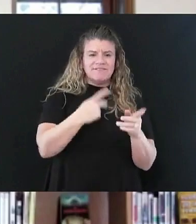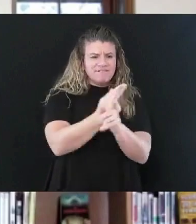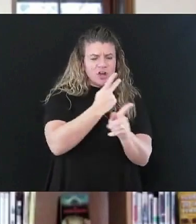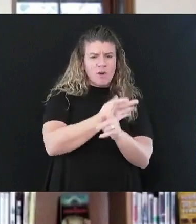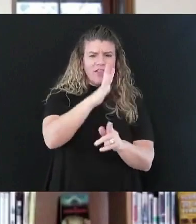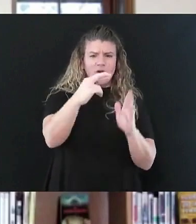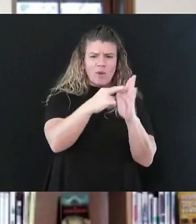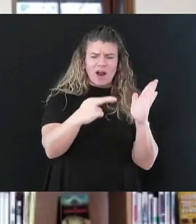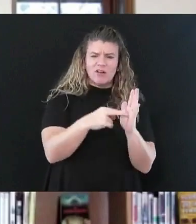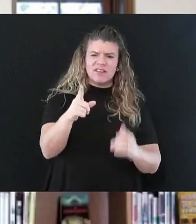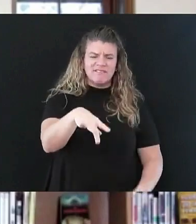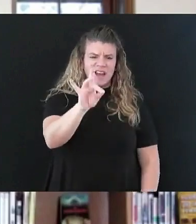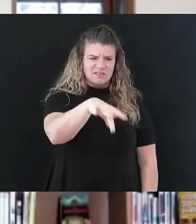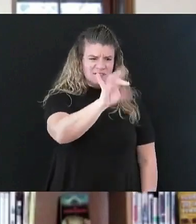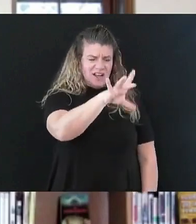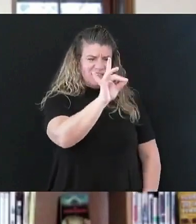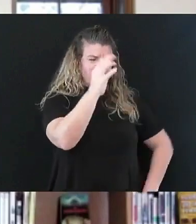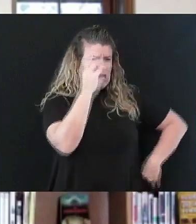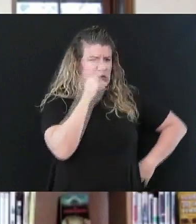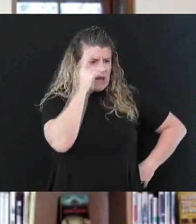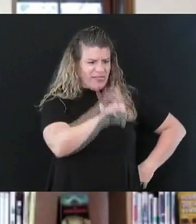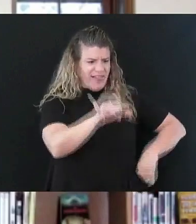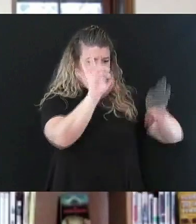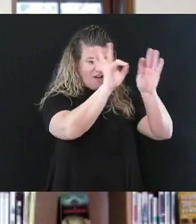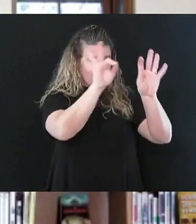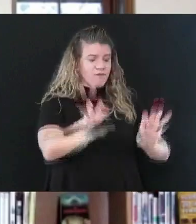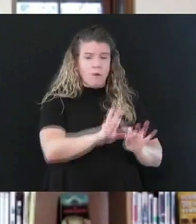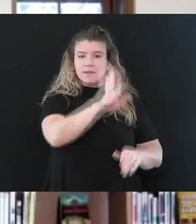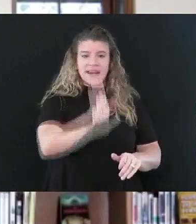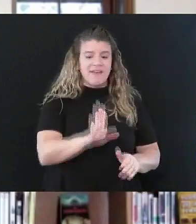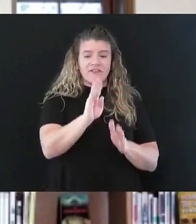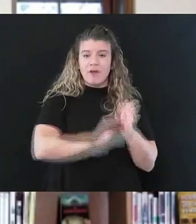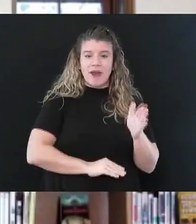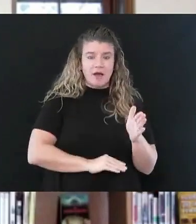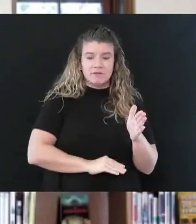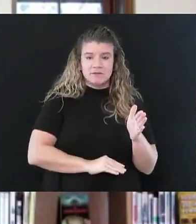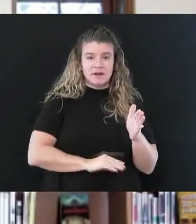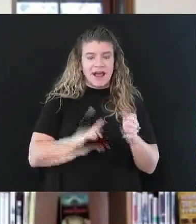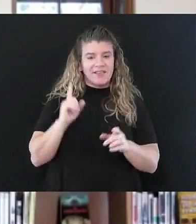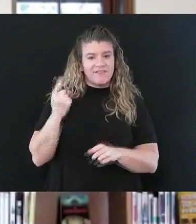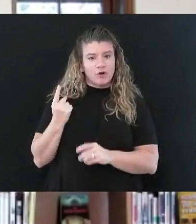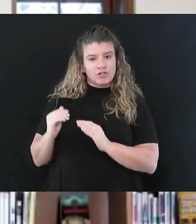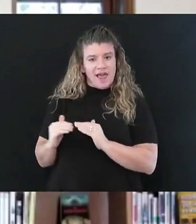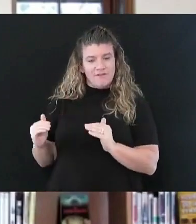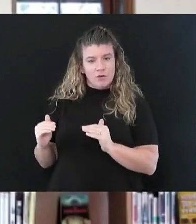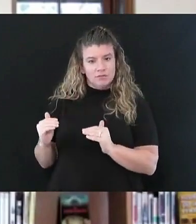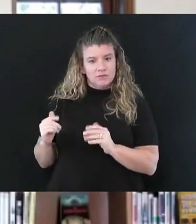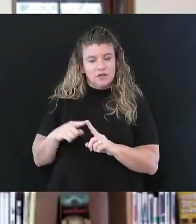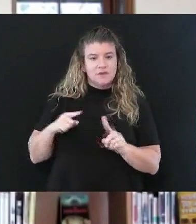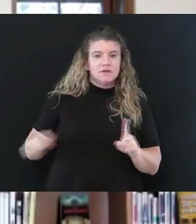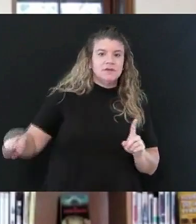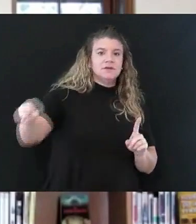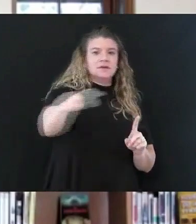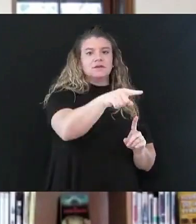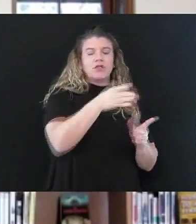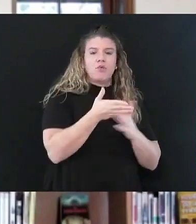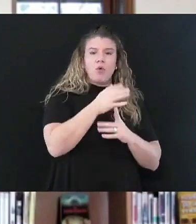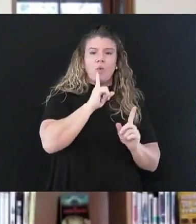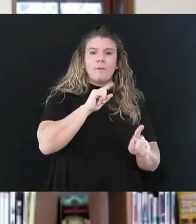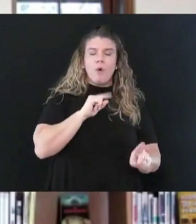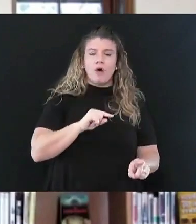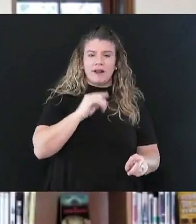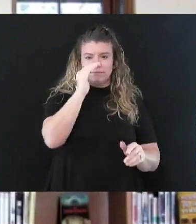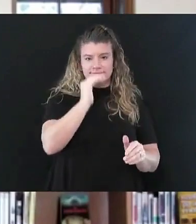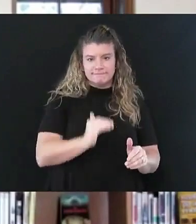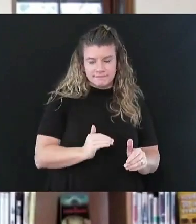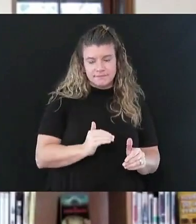found these and realized those forms were not filled out at those levels as they were going through their reporting